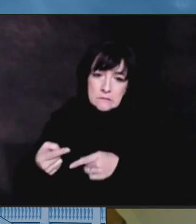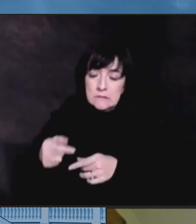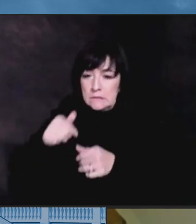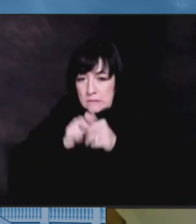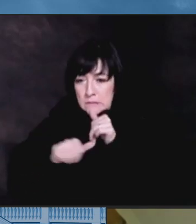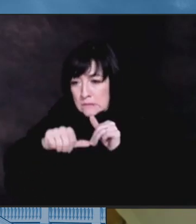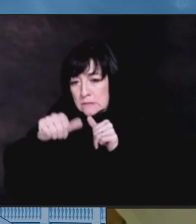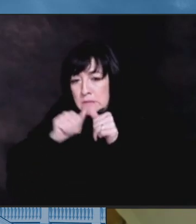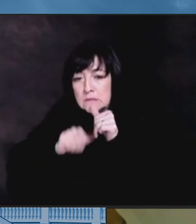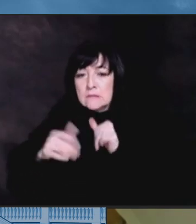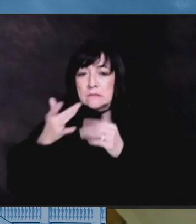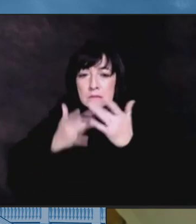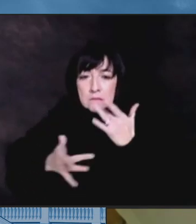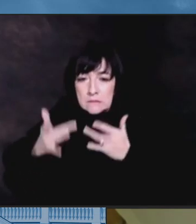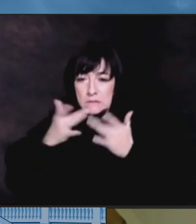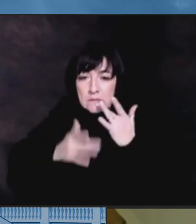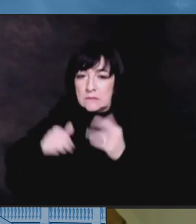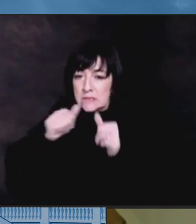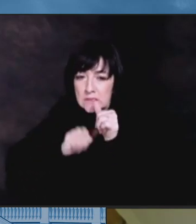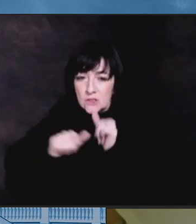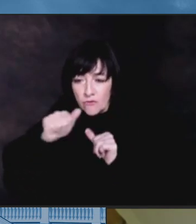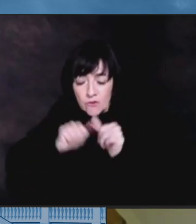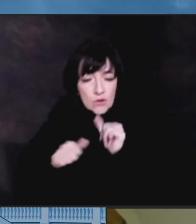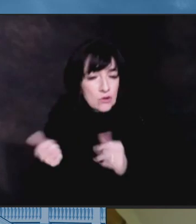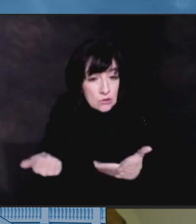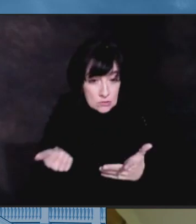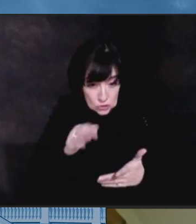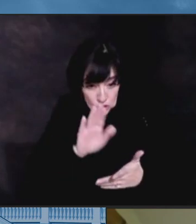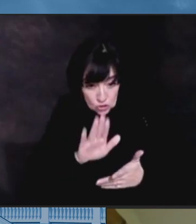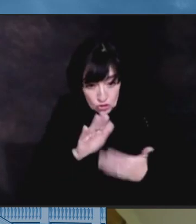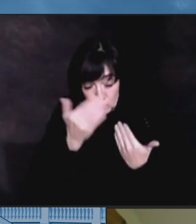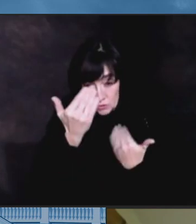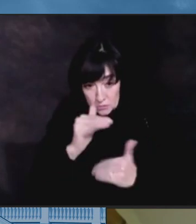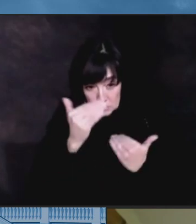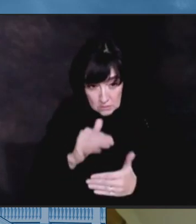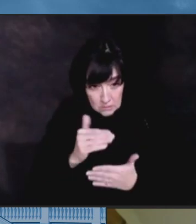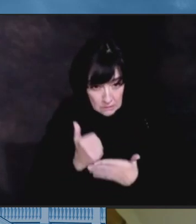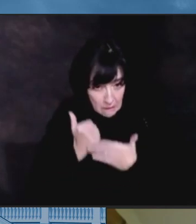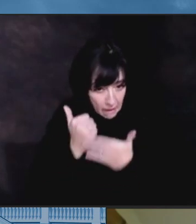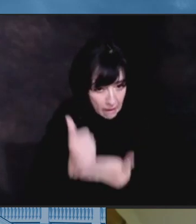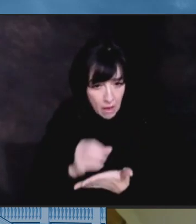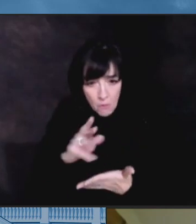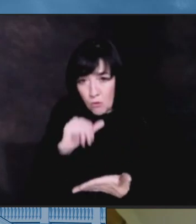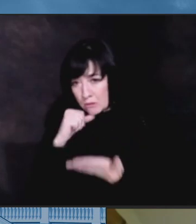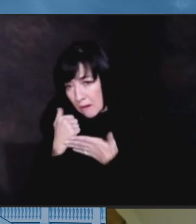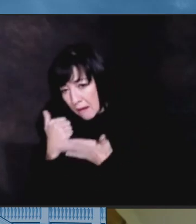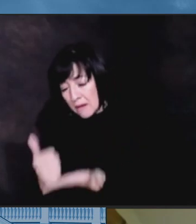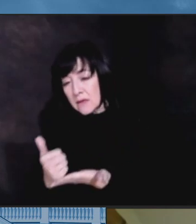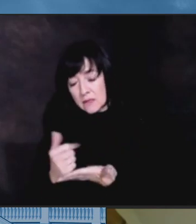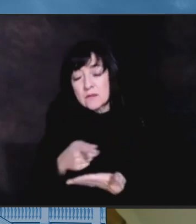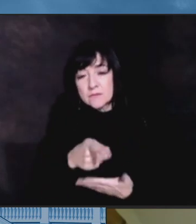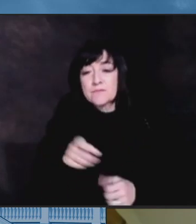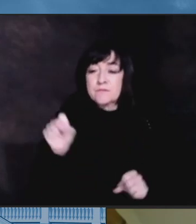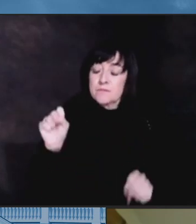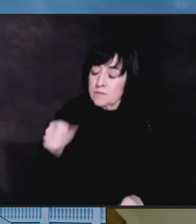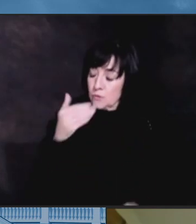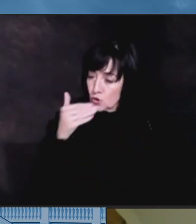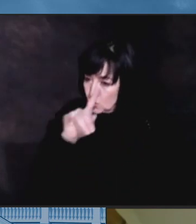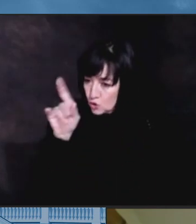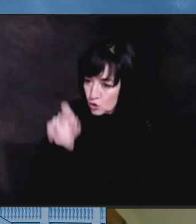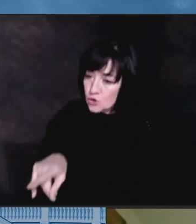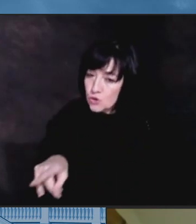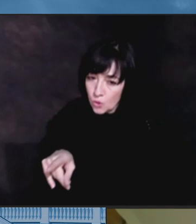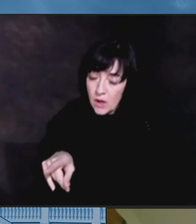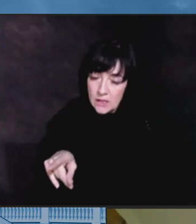restrictions? Yeah, really great question. And determining cause and effect in the middle of a